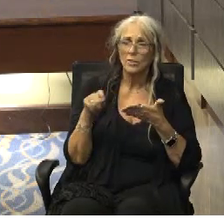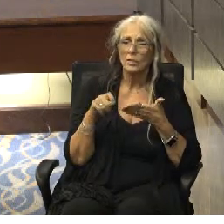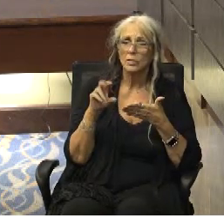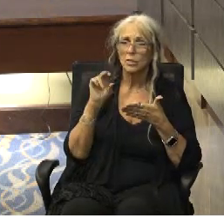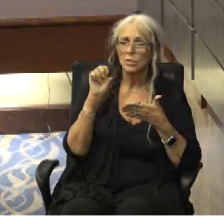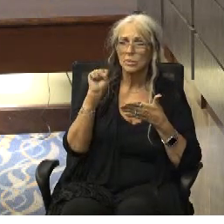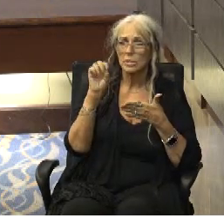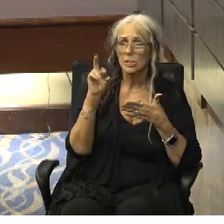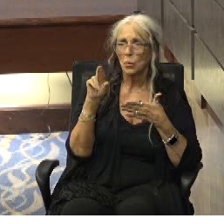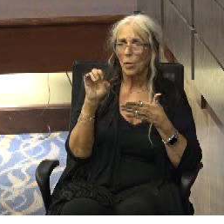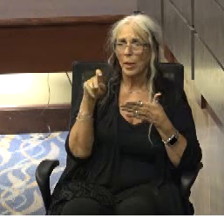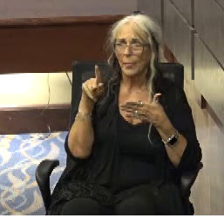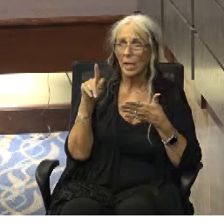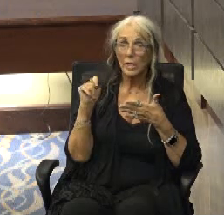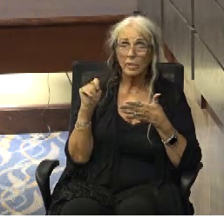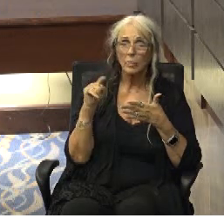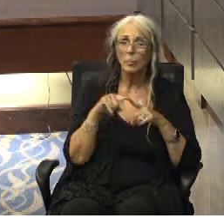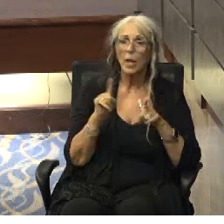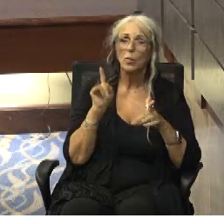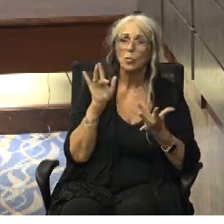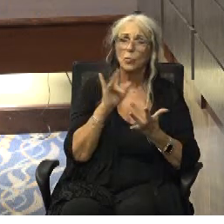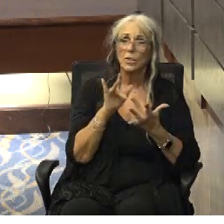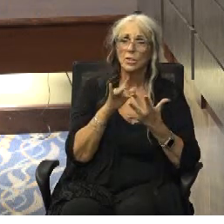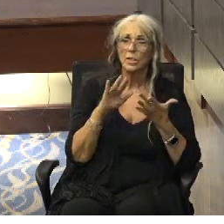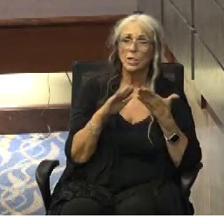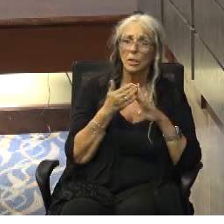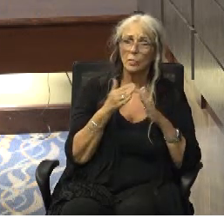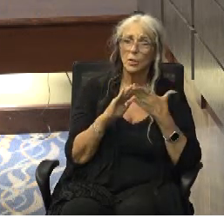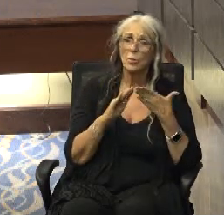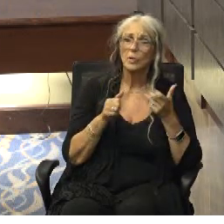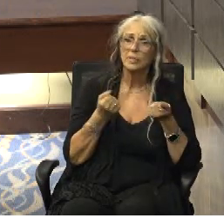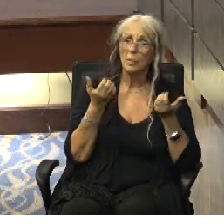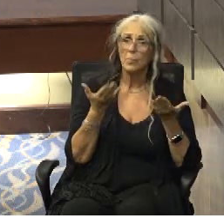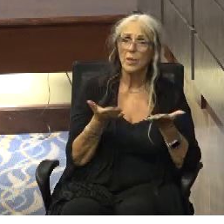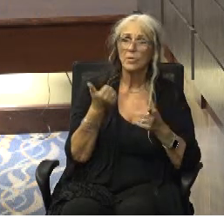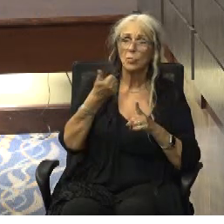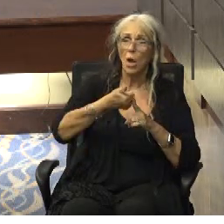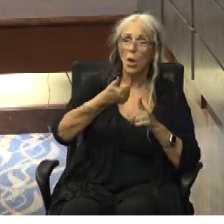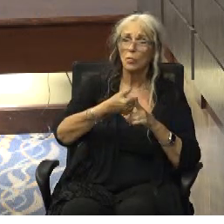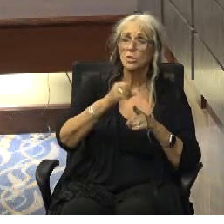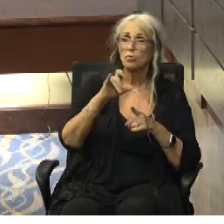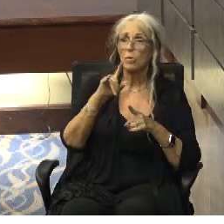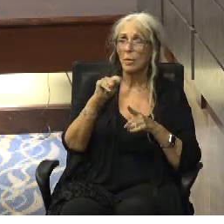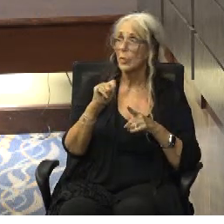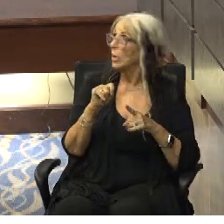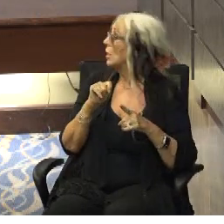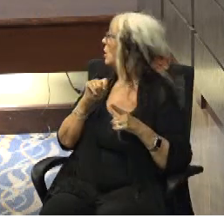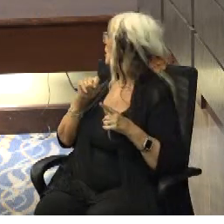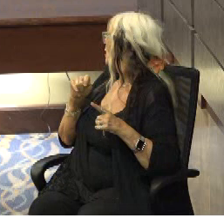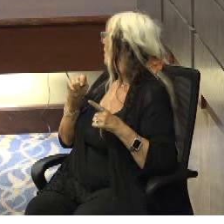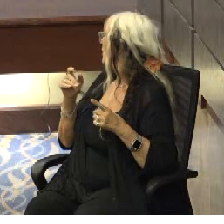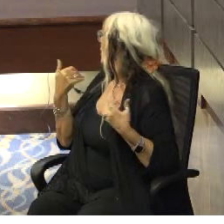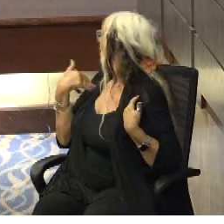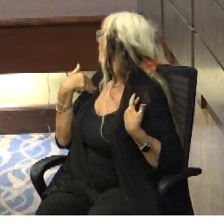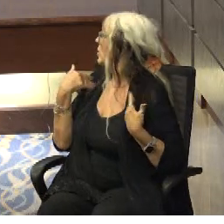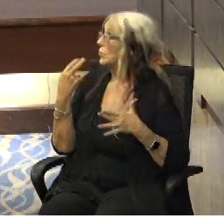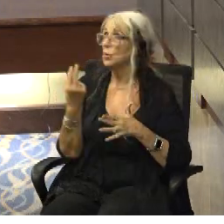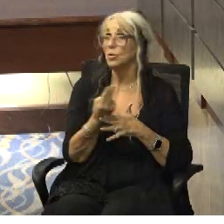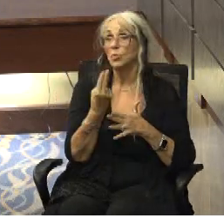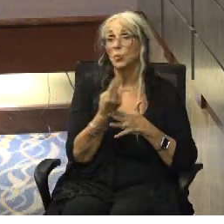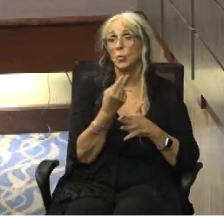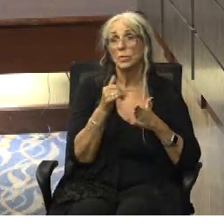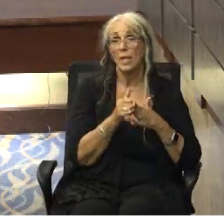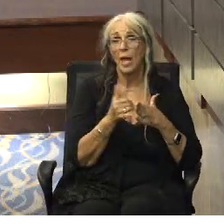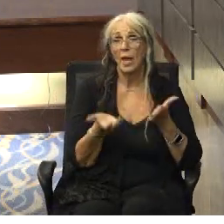saw throughout some of this about reaching out to the community and having them submit their own handwritten script with a city to believe in. How do we utilize some of that and just,